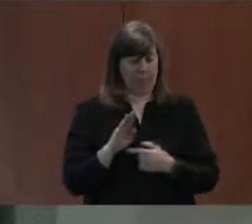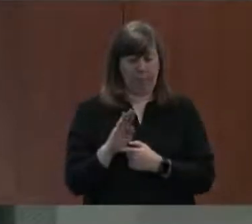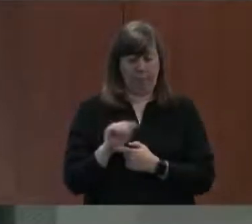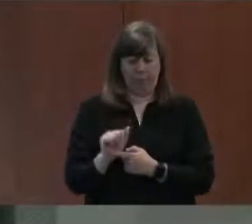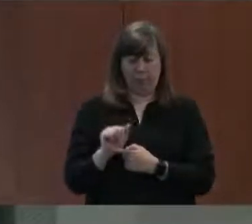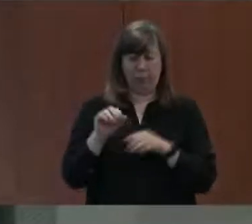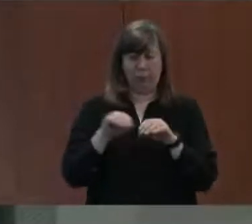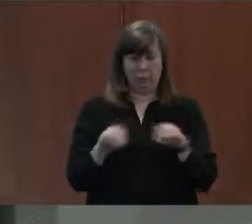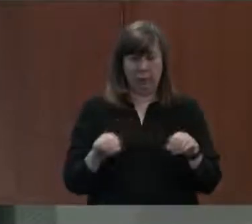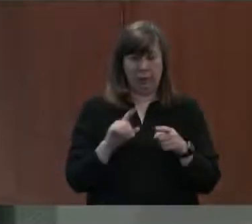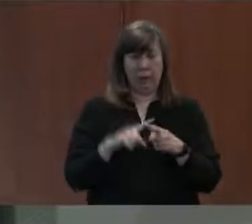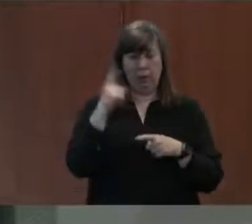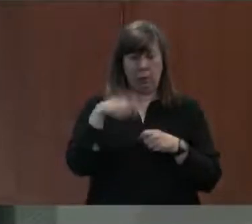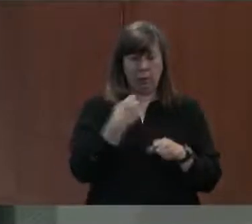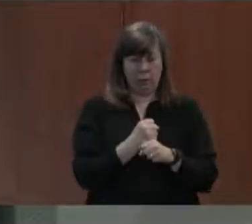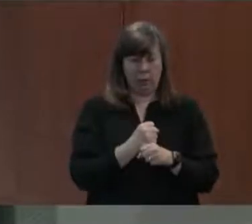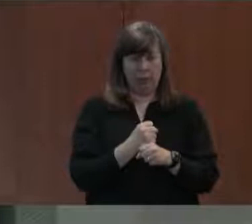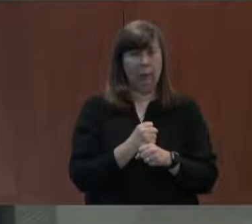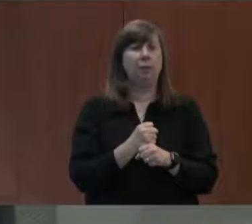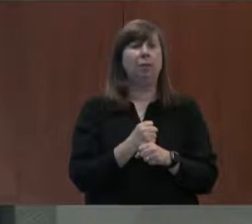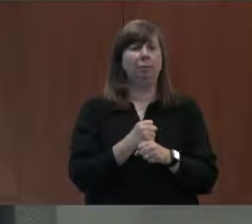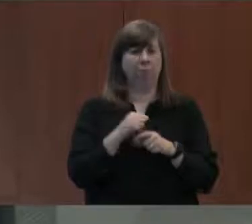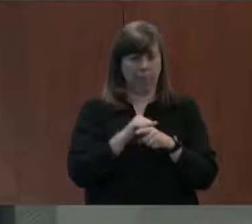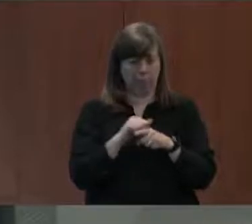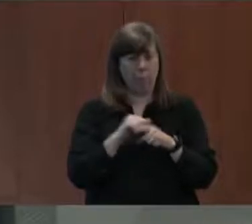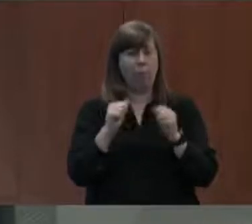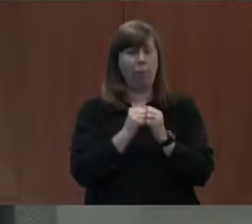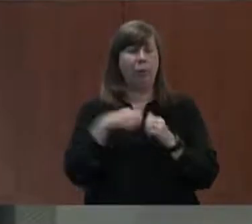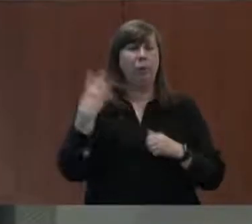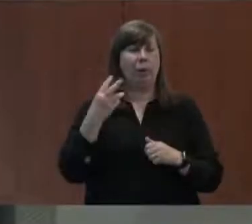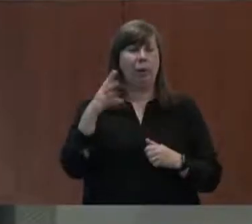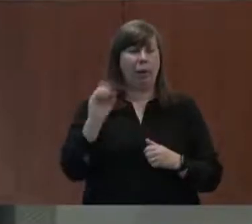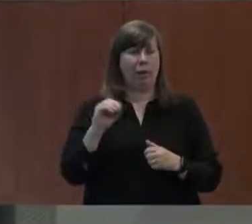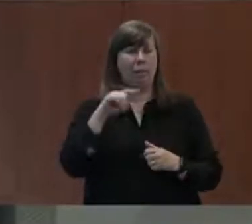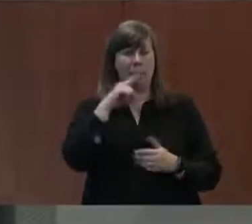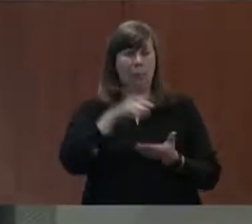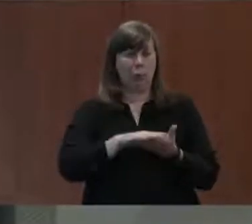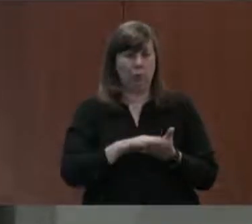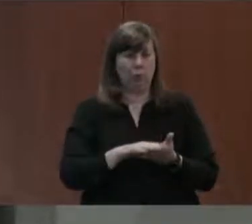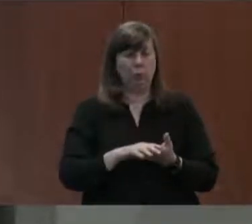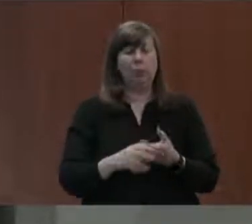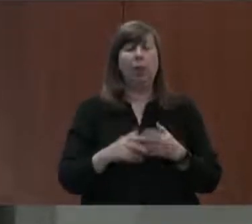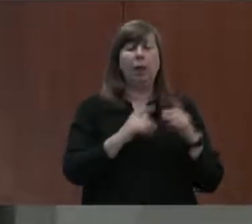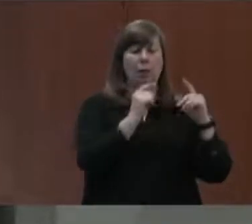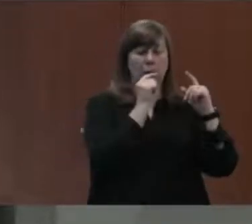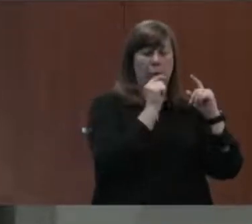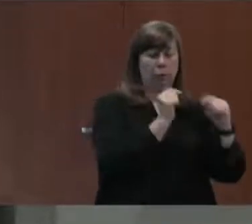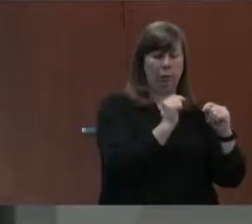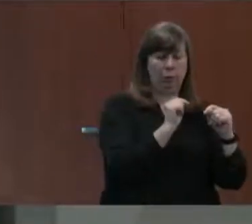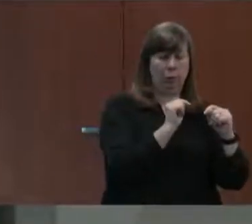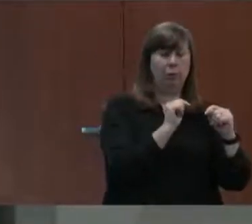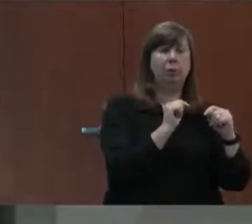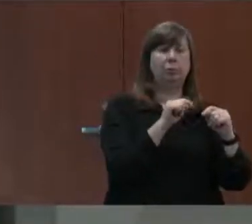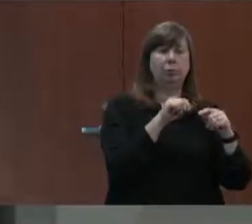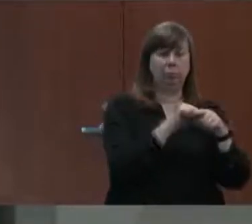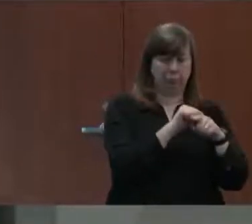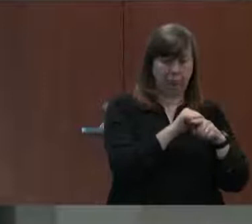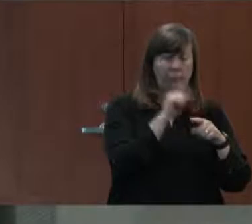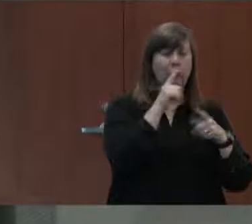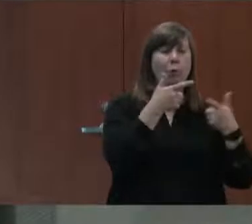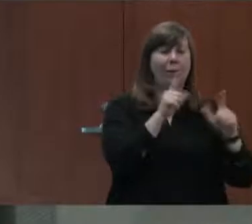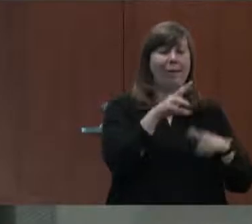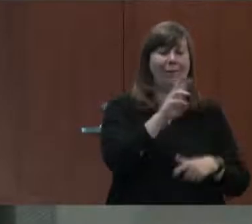bachelor's degree to complete a one-year residency with Washington County Public Schools. The Tutoring Apprentice Program will